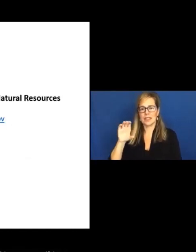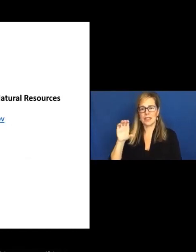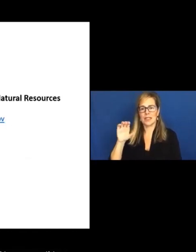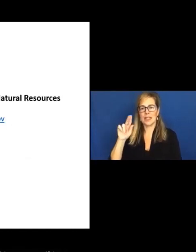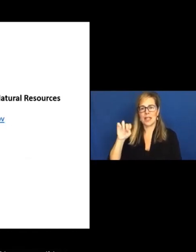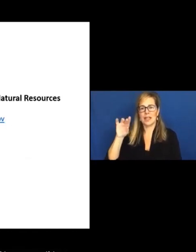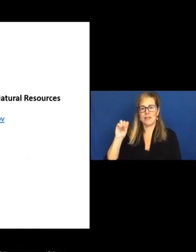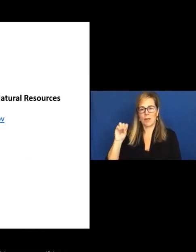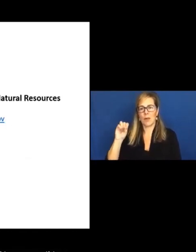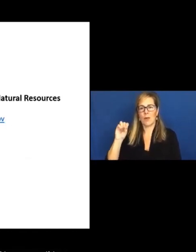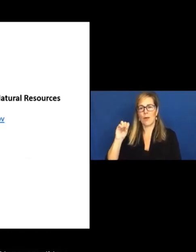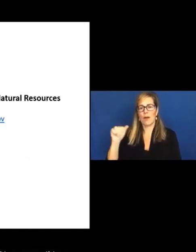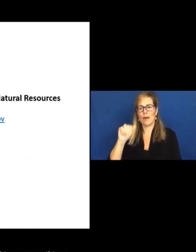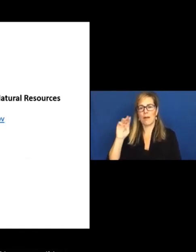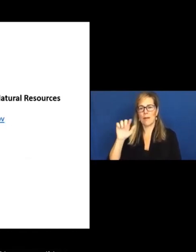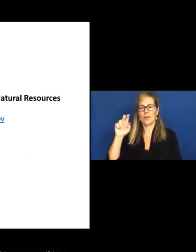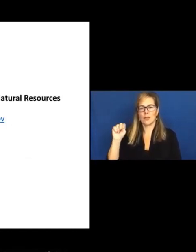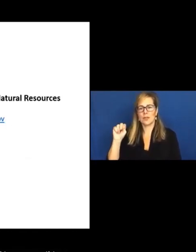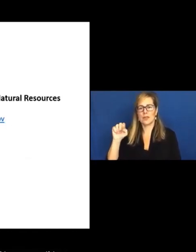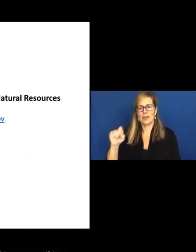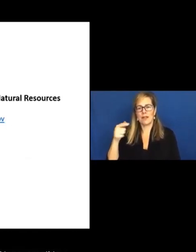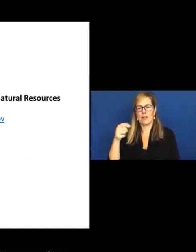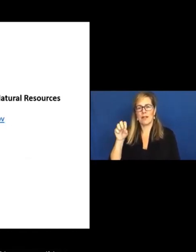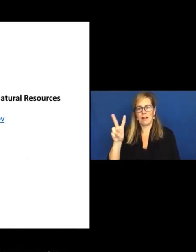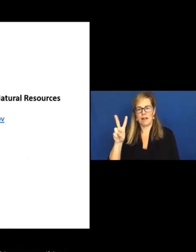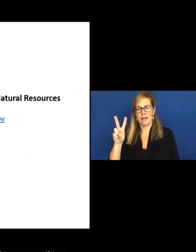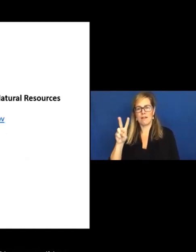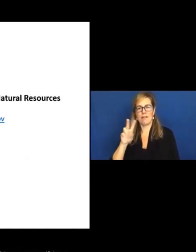mhcinfo@michigan.gov. Phone number is